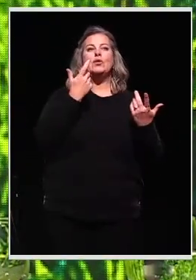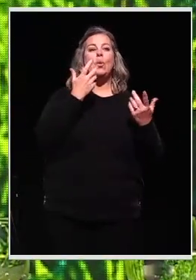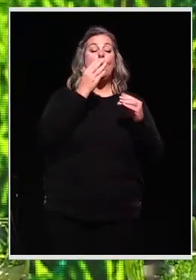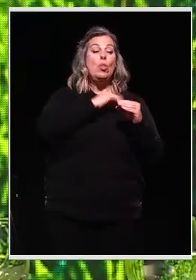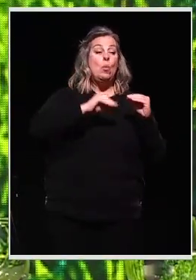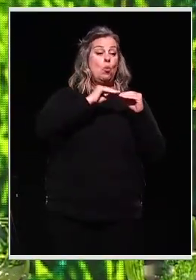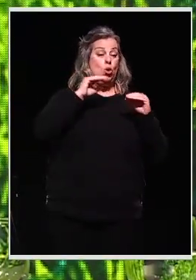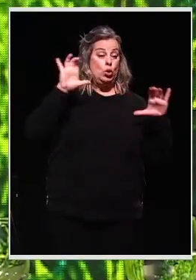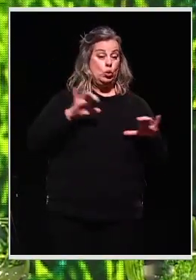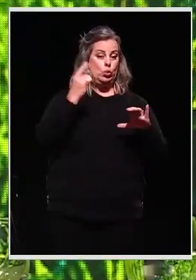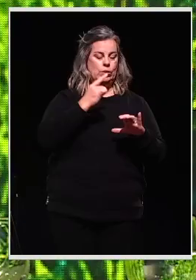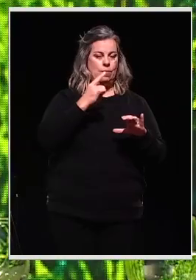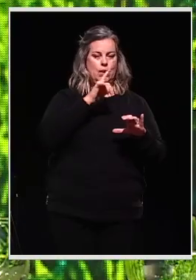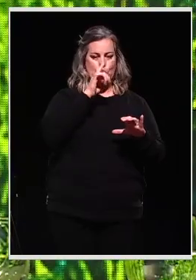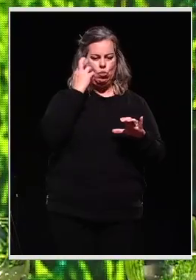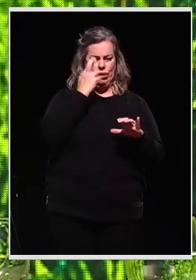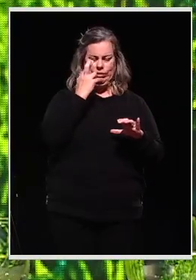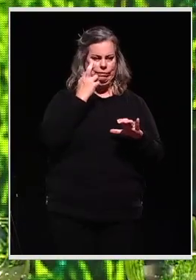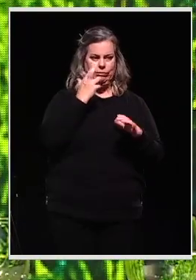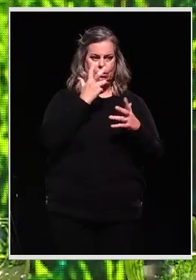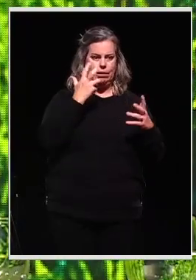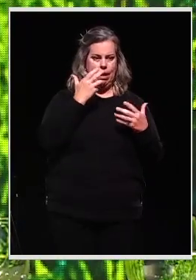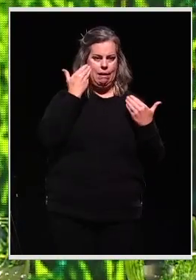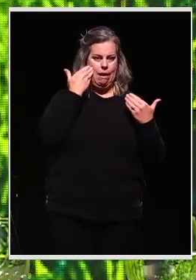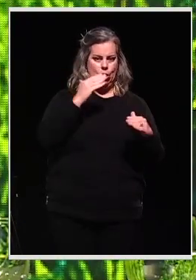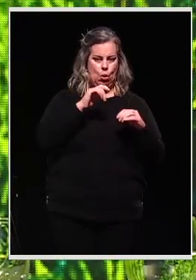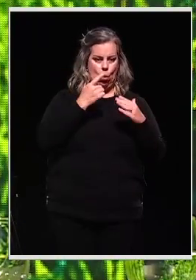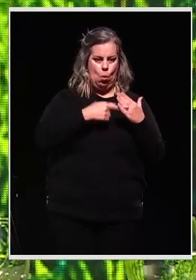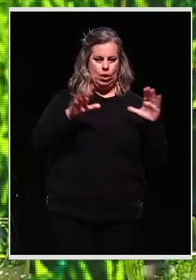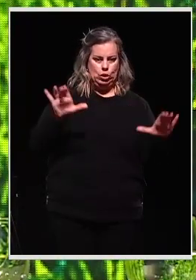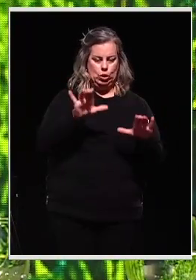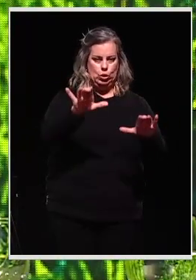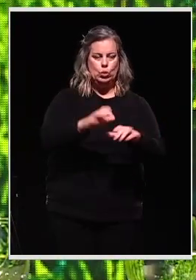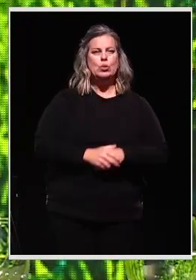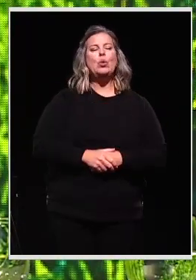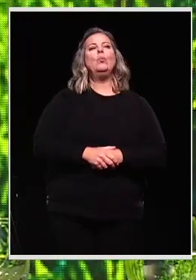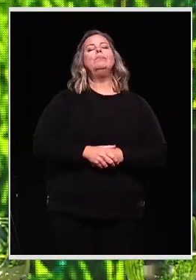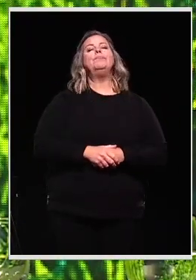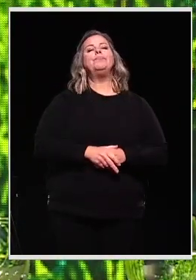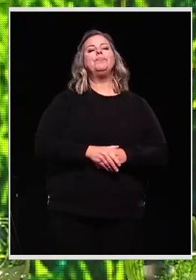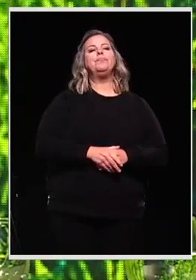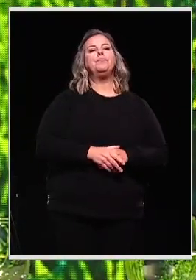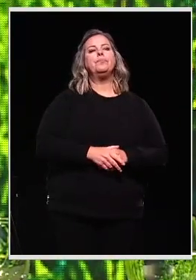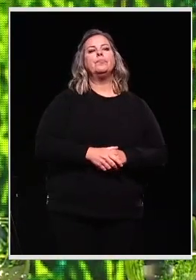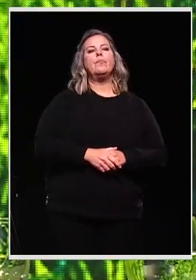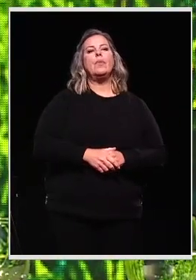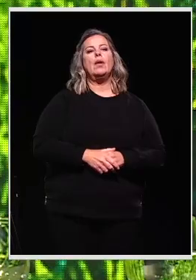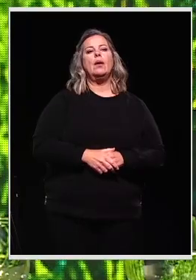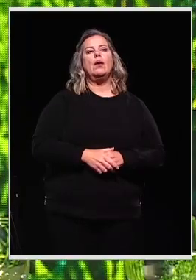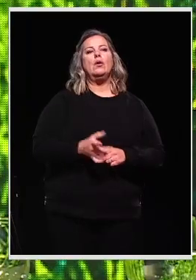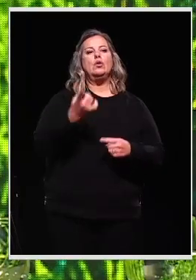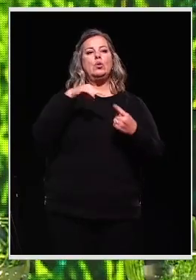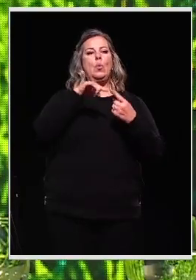the more you realize you don't know. And so that's where my role has started to kind of focus when it comes to this kind